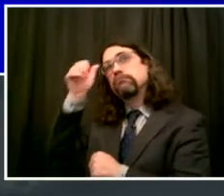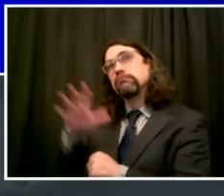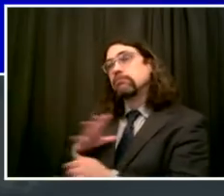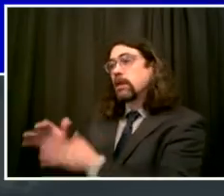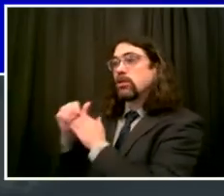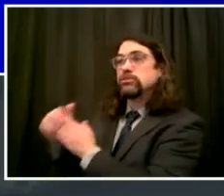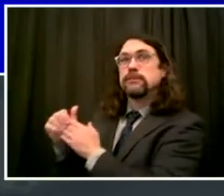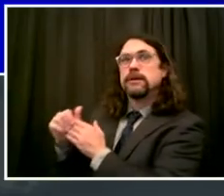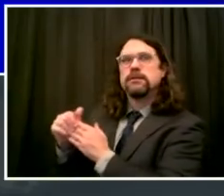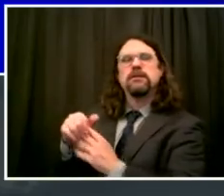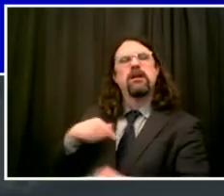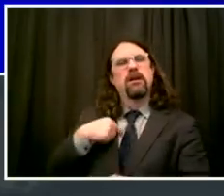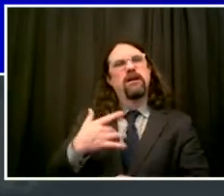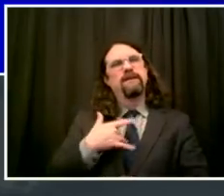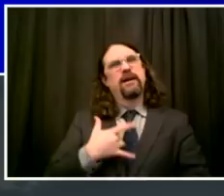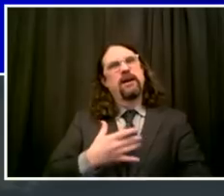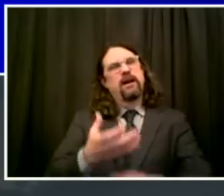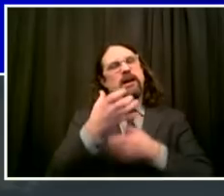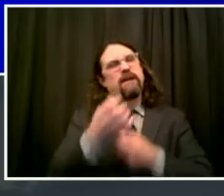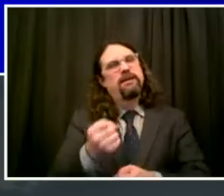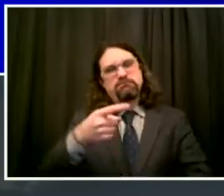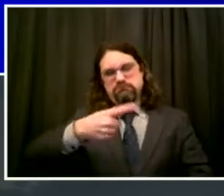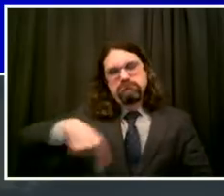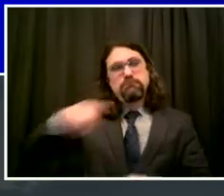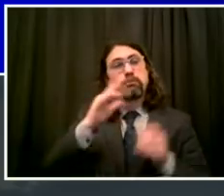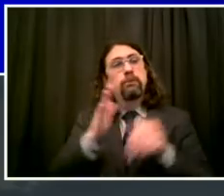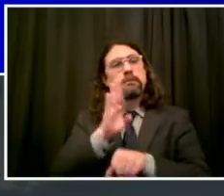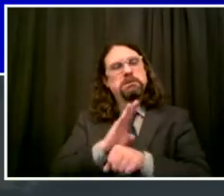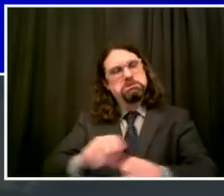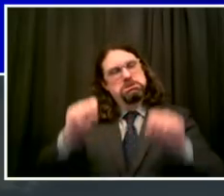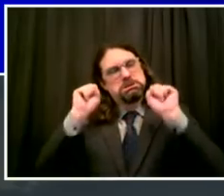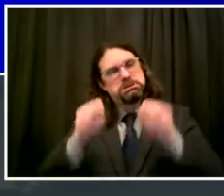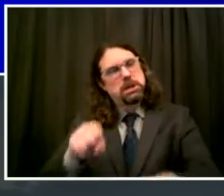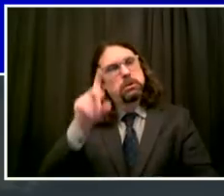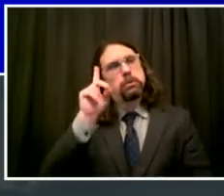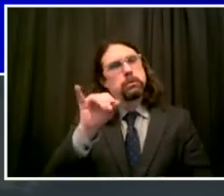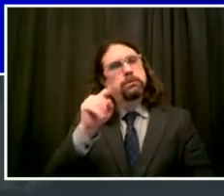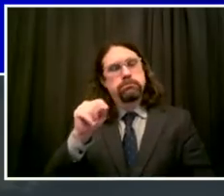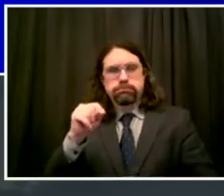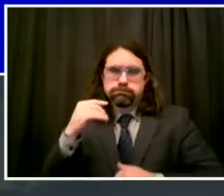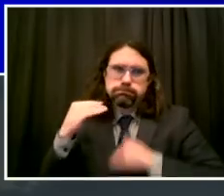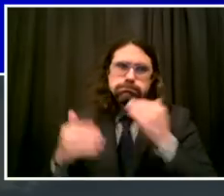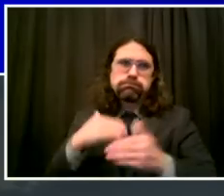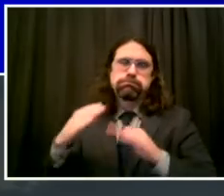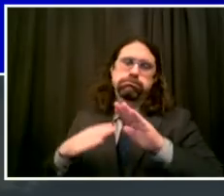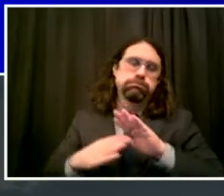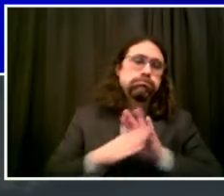get through and then become strong again as we move back to normal.